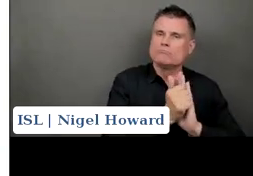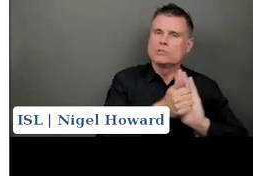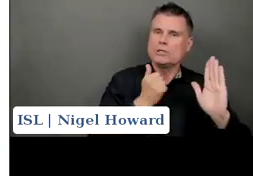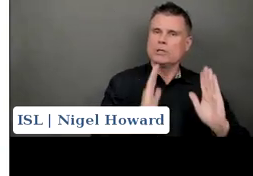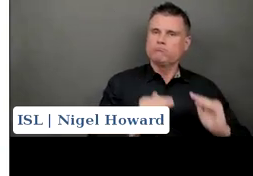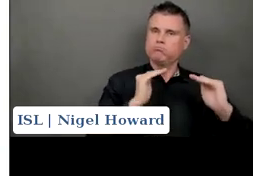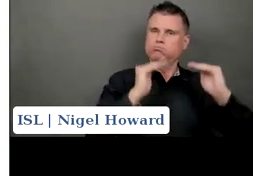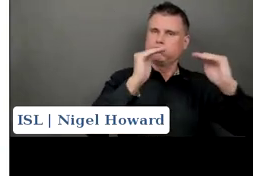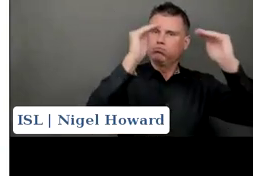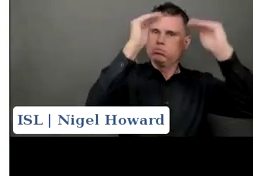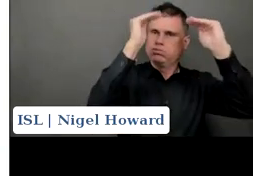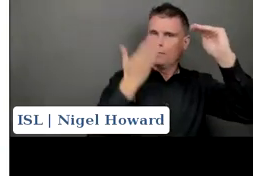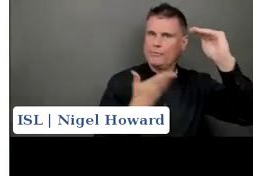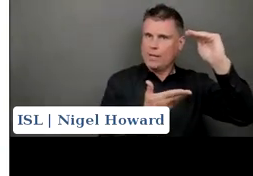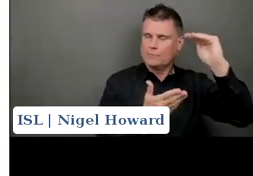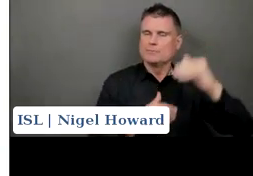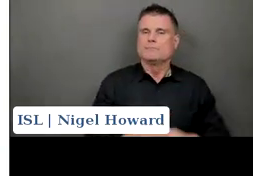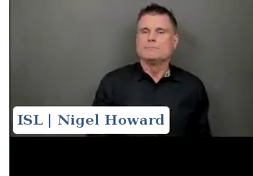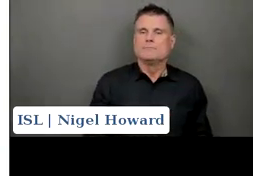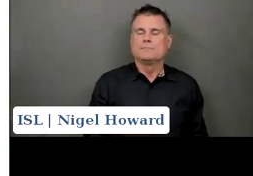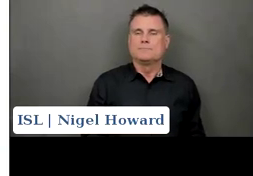become, recognized caregivers.